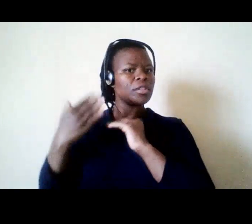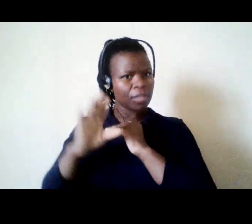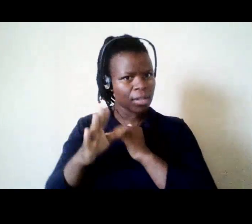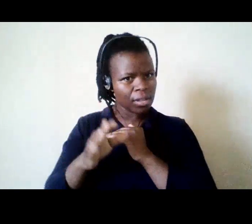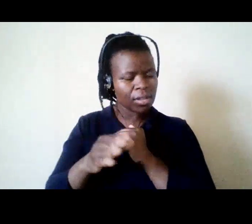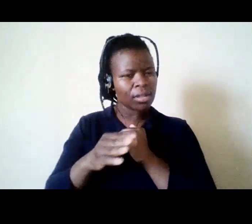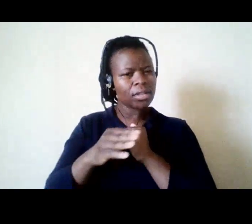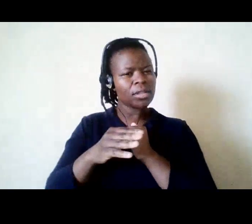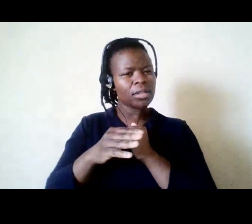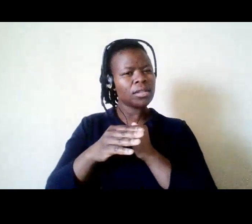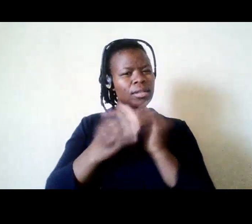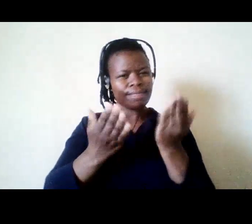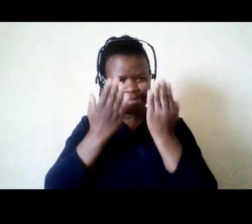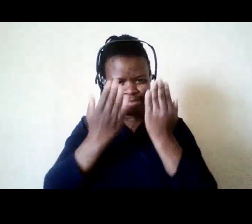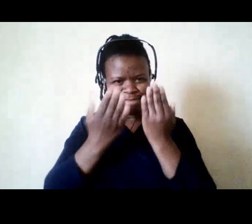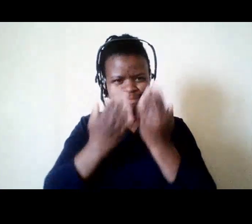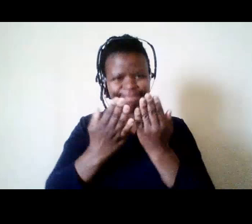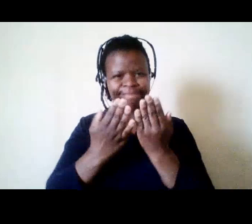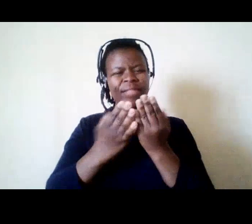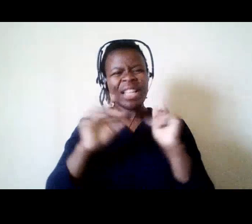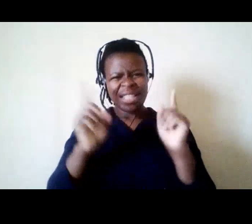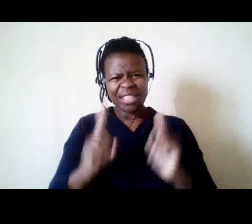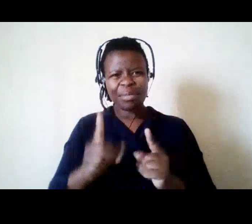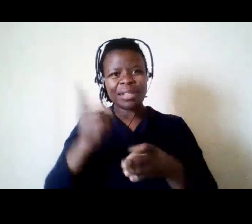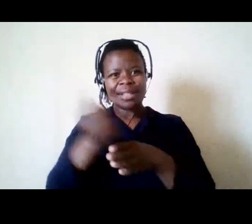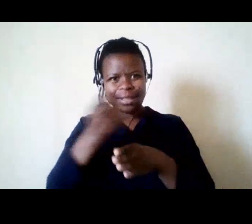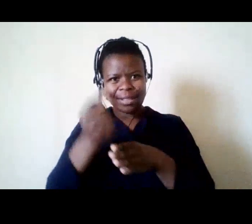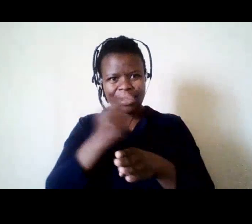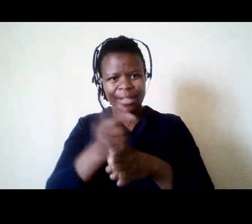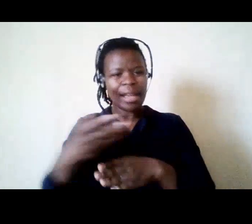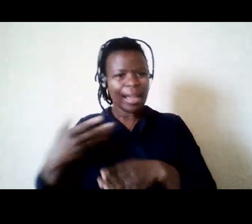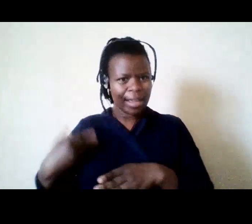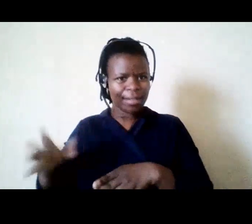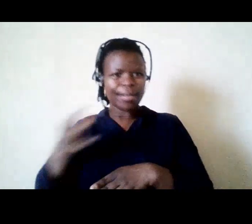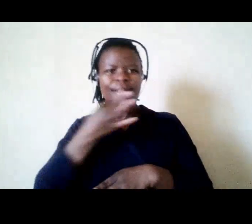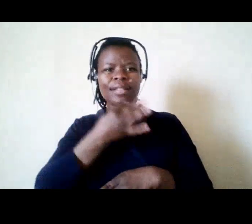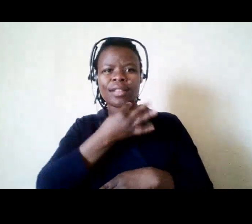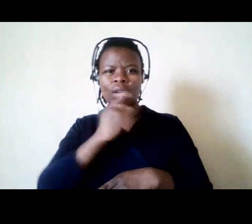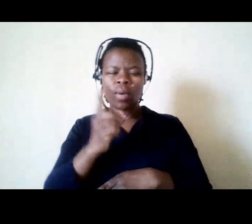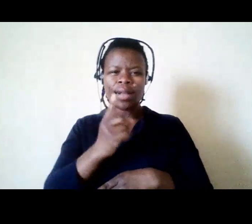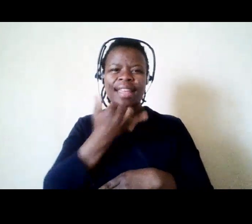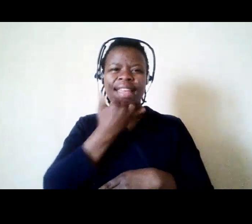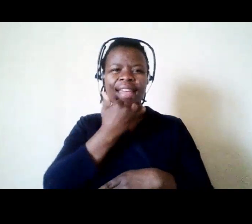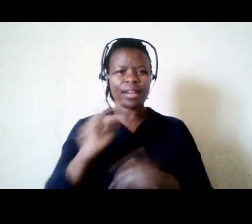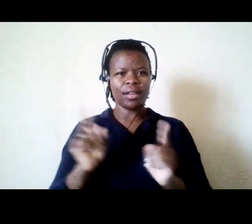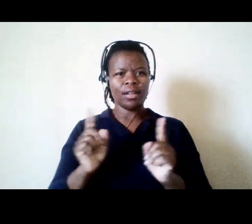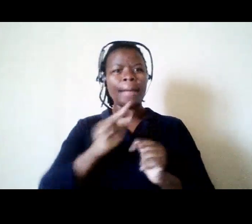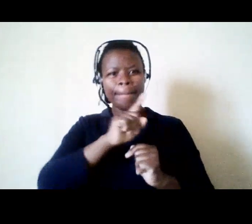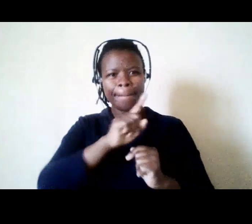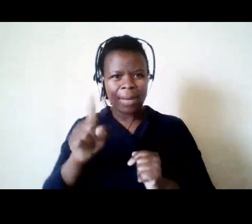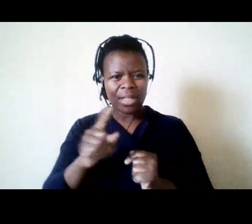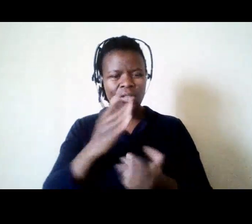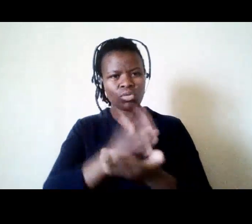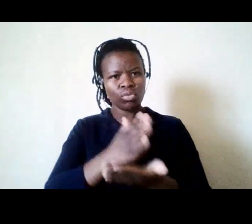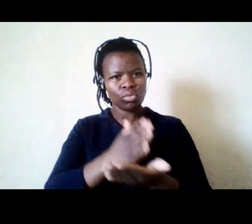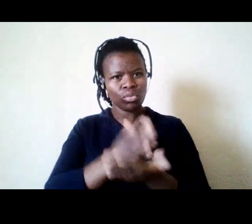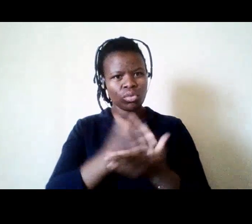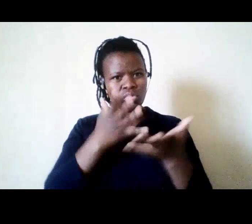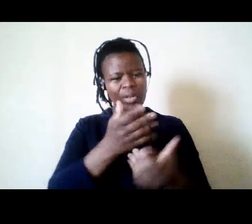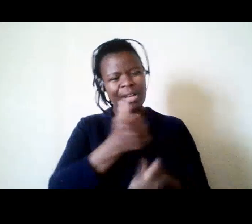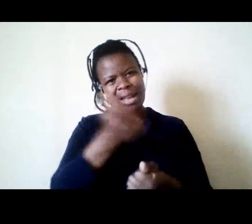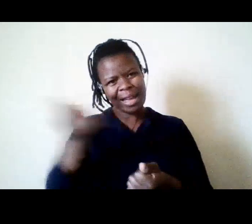have any specialized training. So I don't want to say it's trial and error, but actually it is trial and error in some